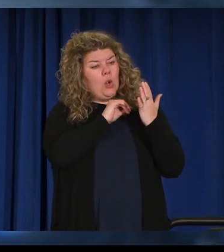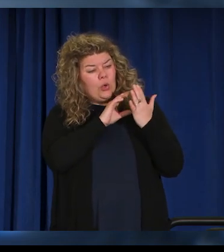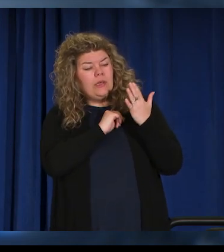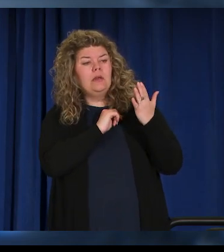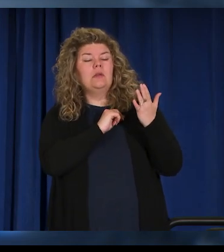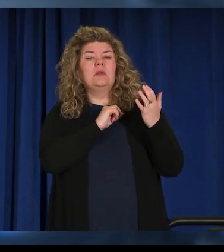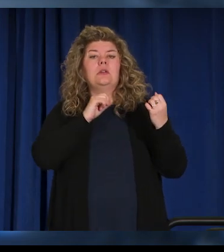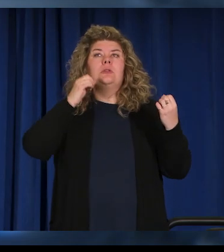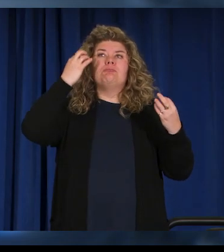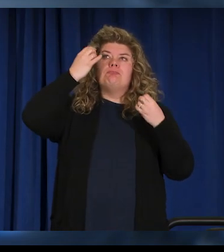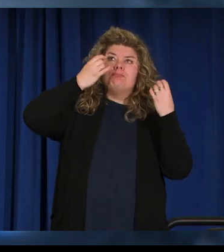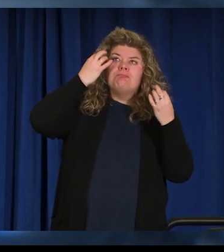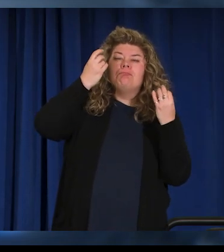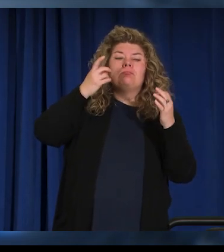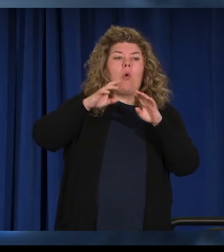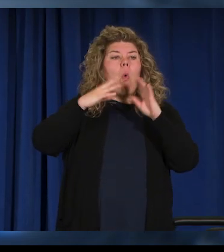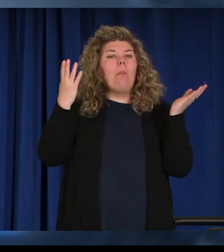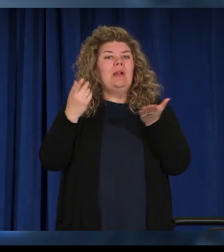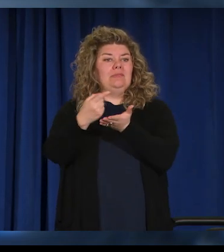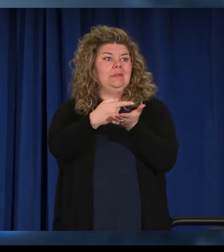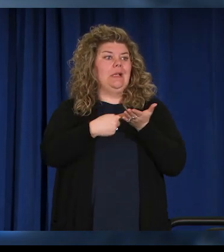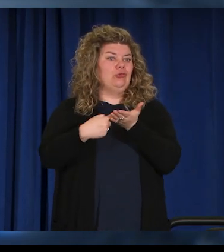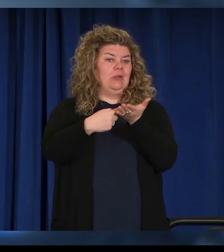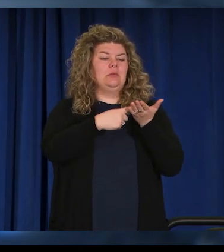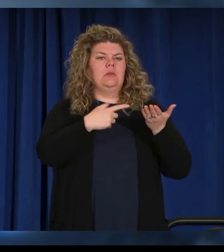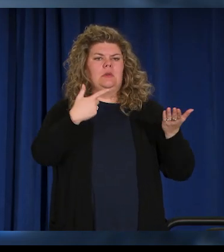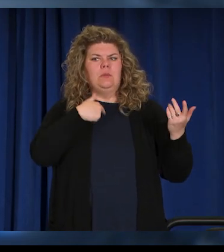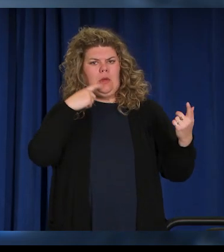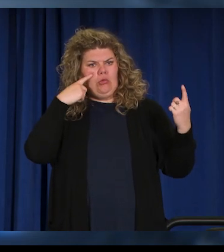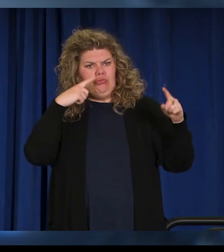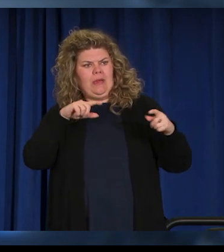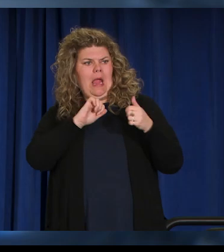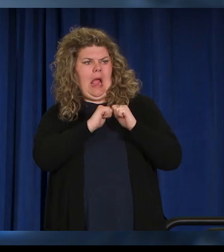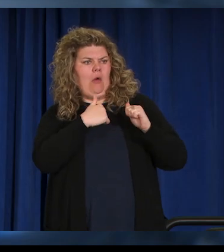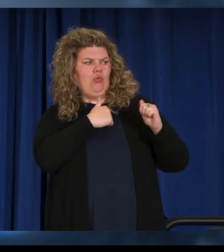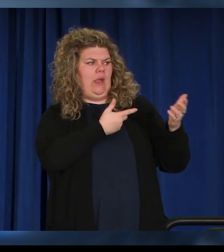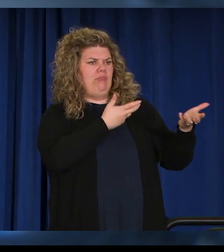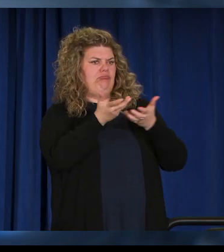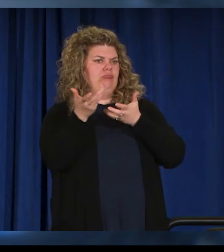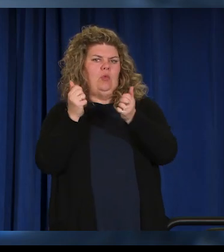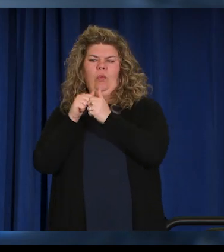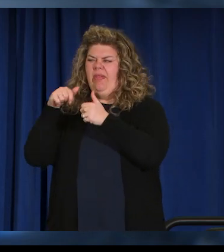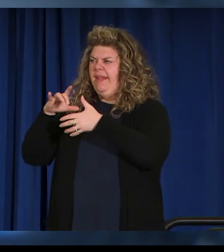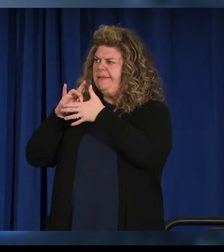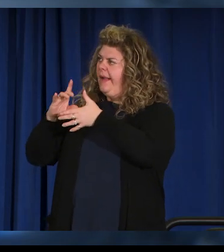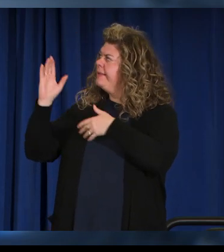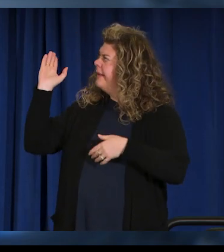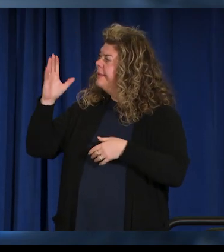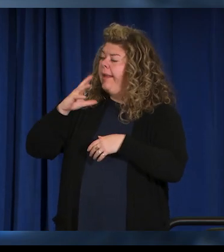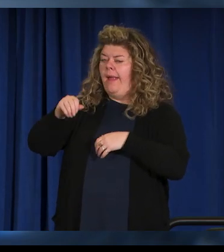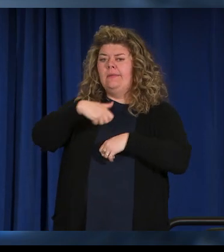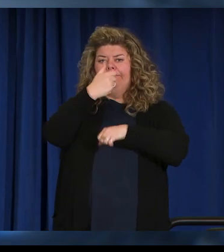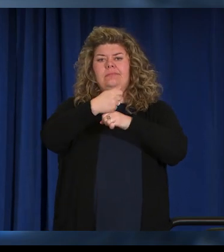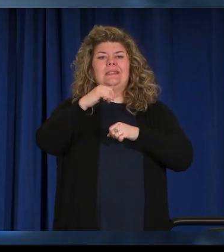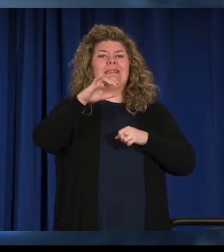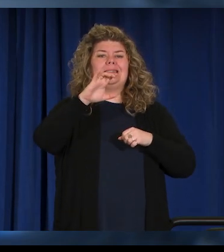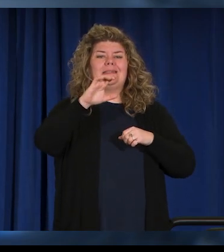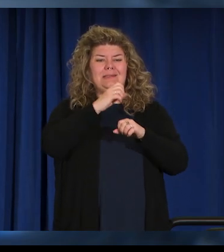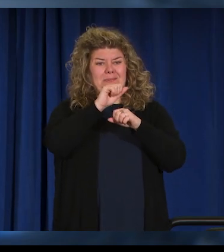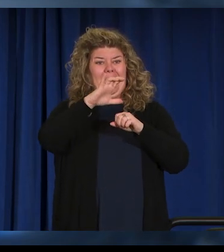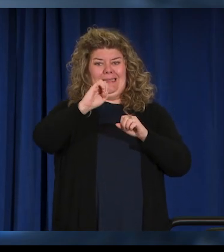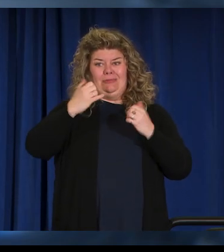open discussion. We're going to be entering into agreement as to how we're going to be interacting with this content and assisting in creating a safe space for everyone